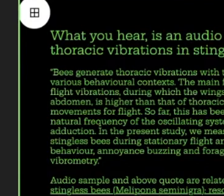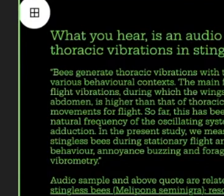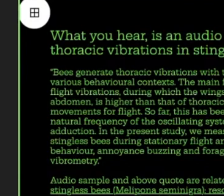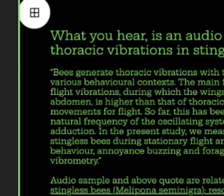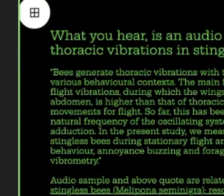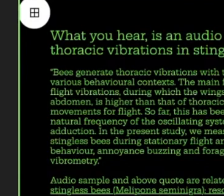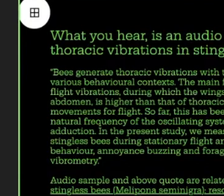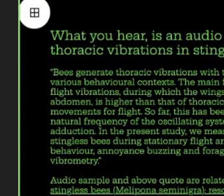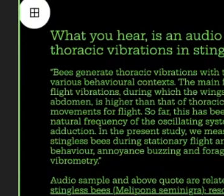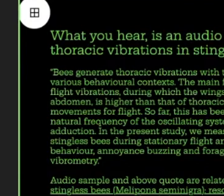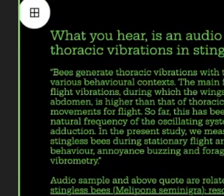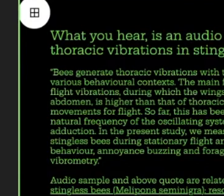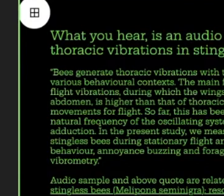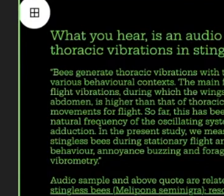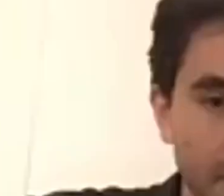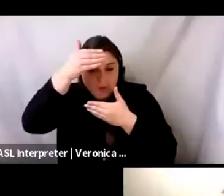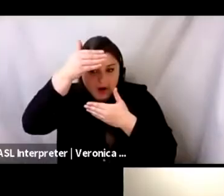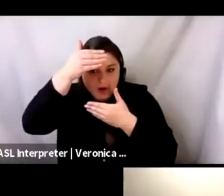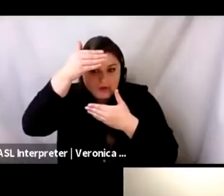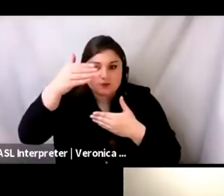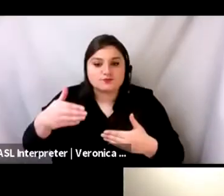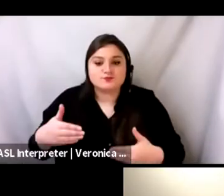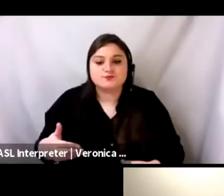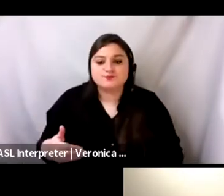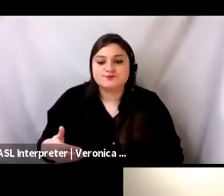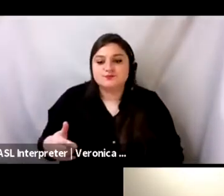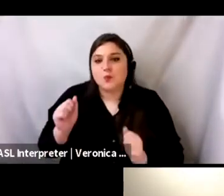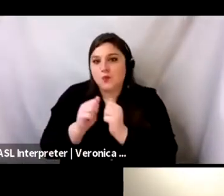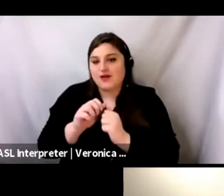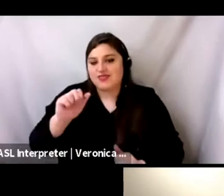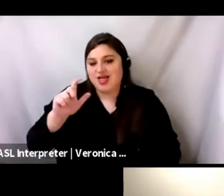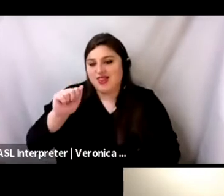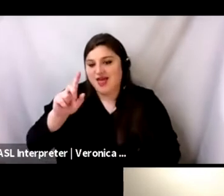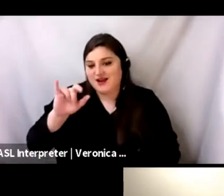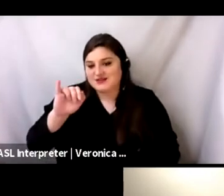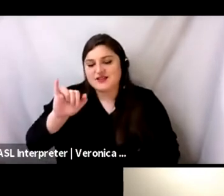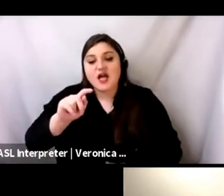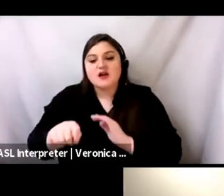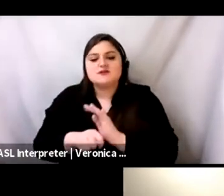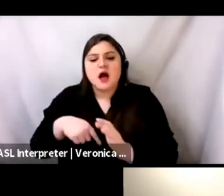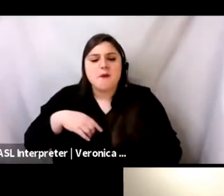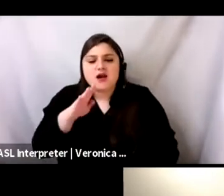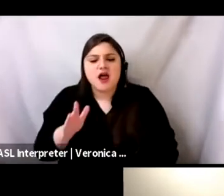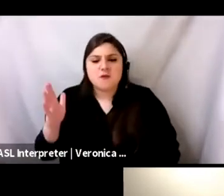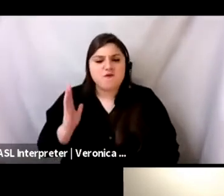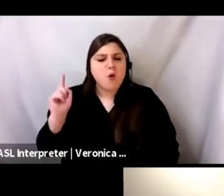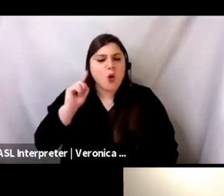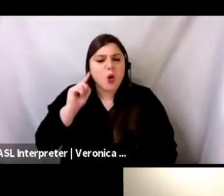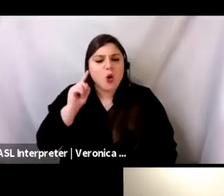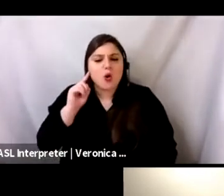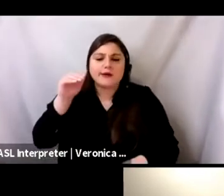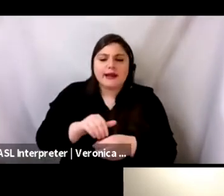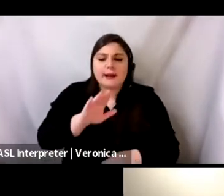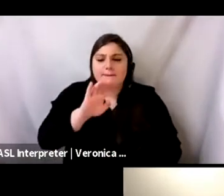I never heard the sound of the inside of a beehive. And when I hear it for the first time, I was like, whoa, that's